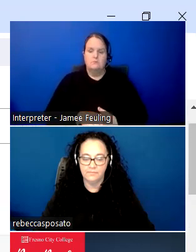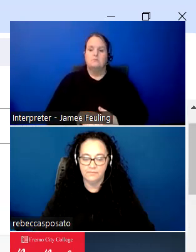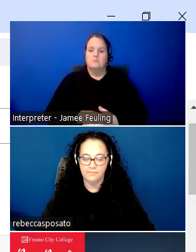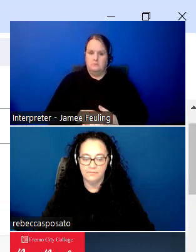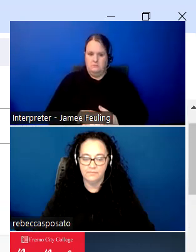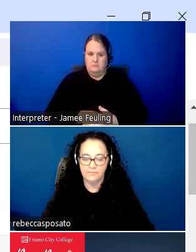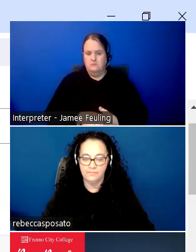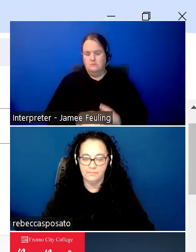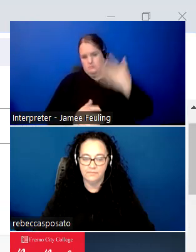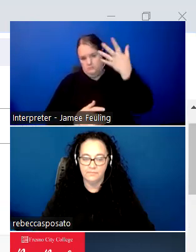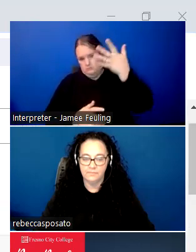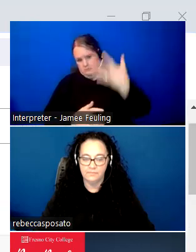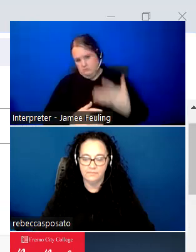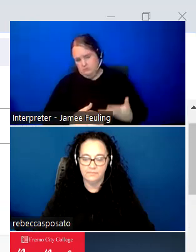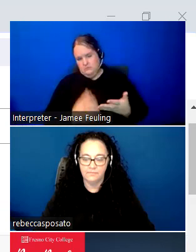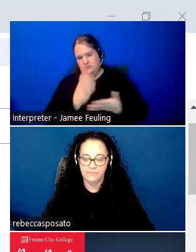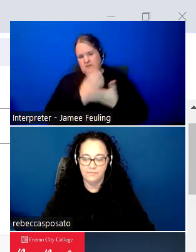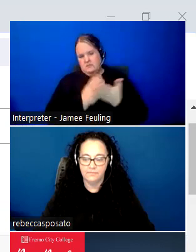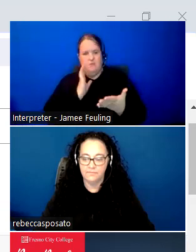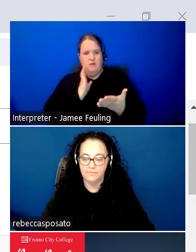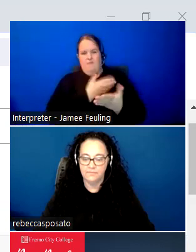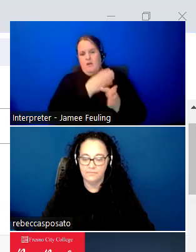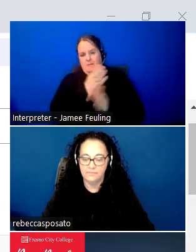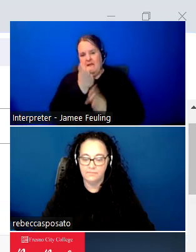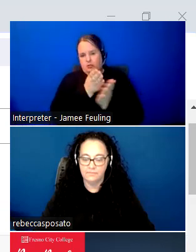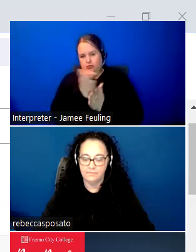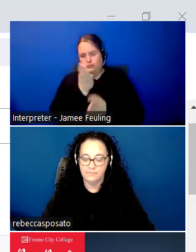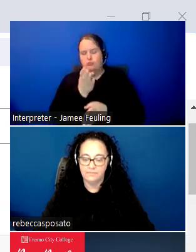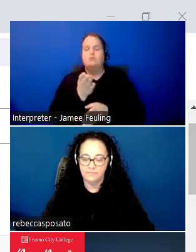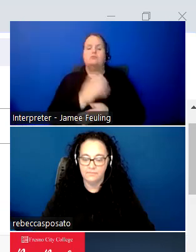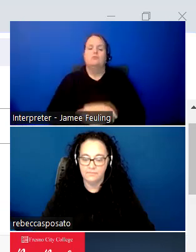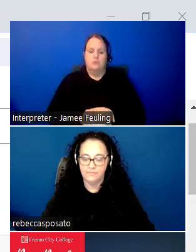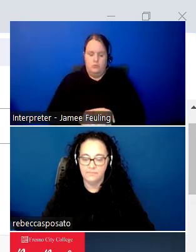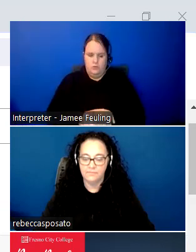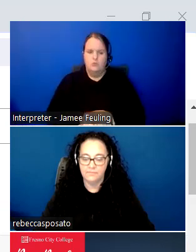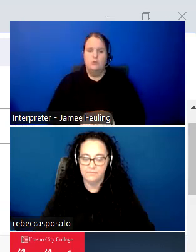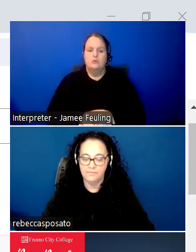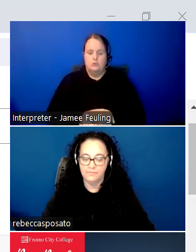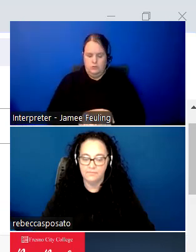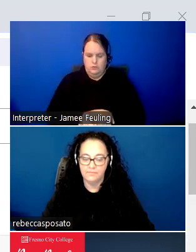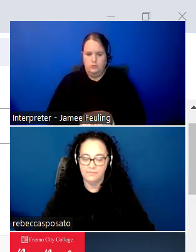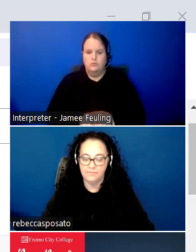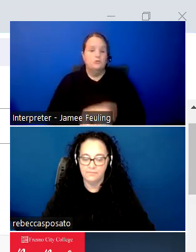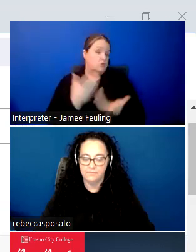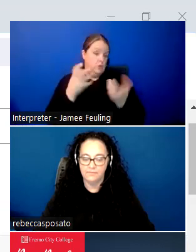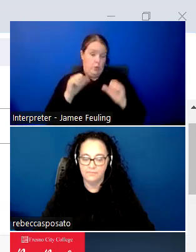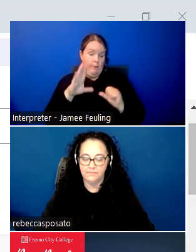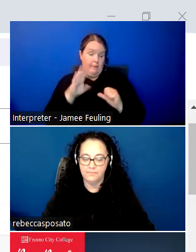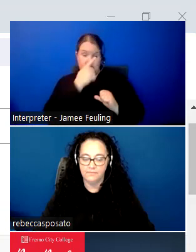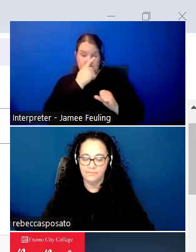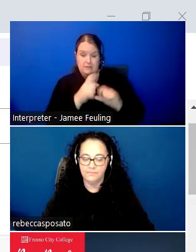go. You're looking at some of our majors that are that you might be interested based